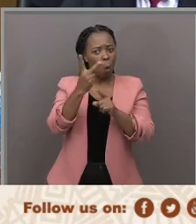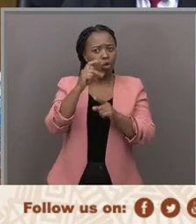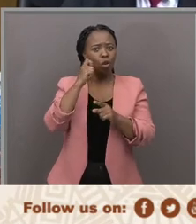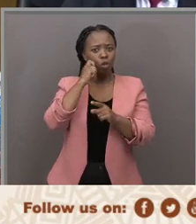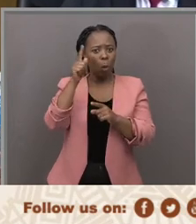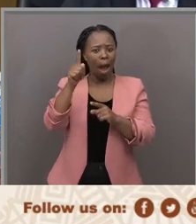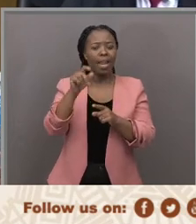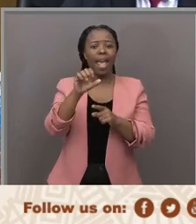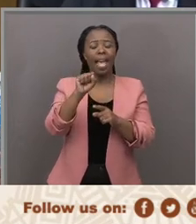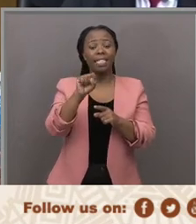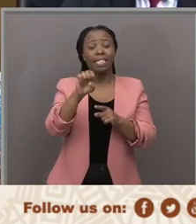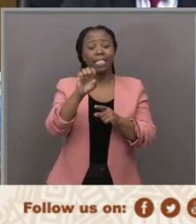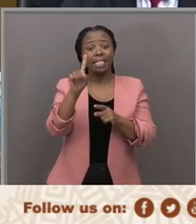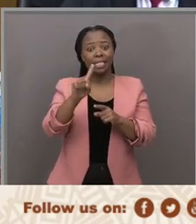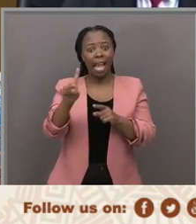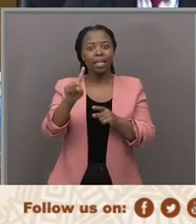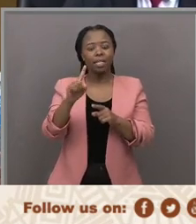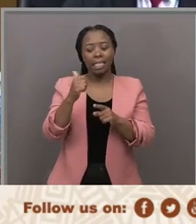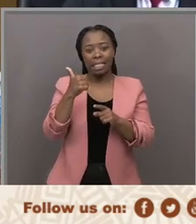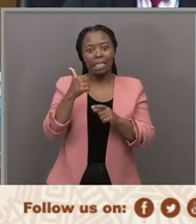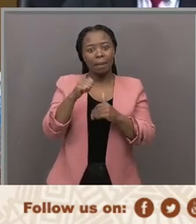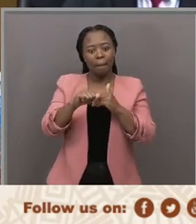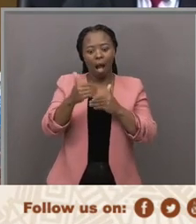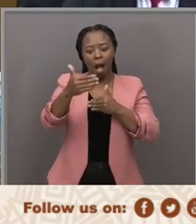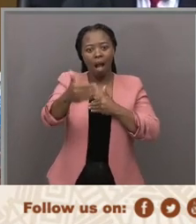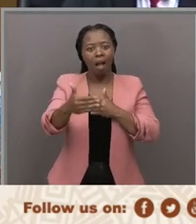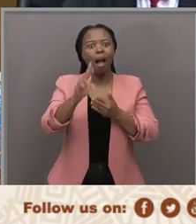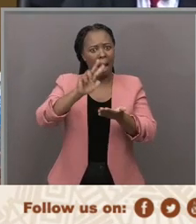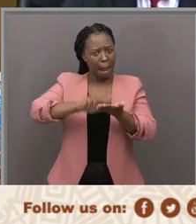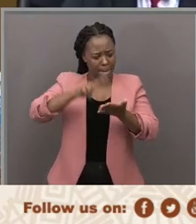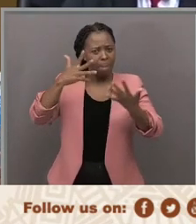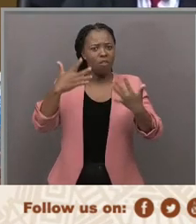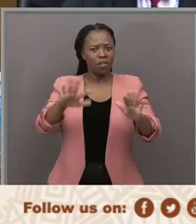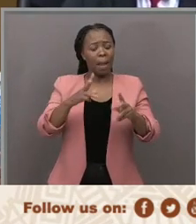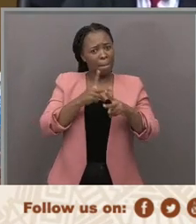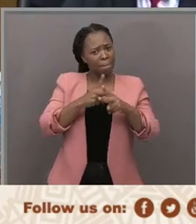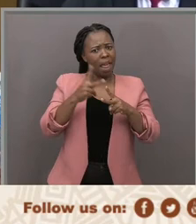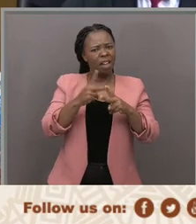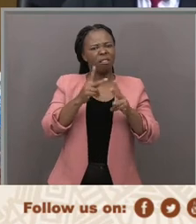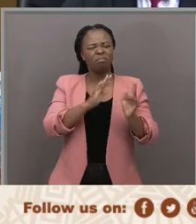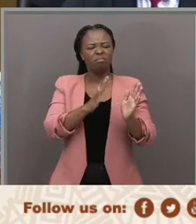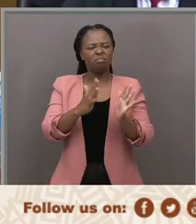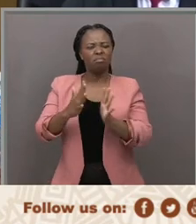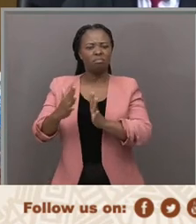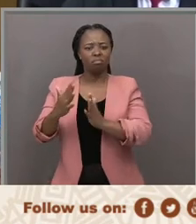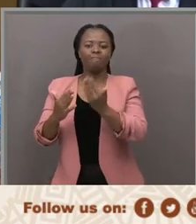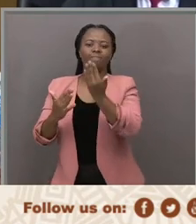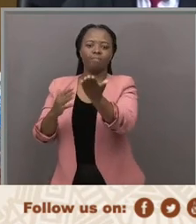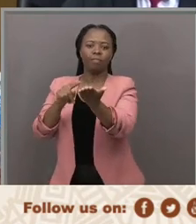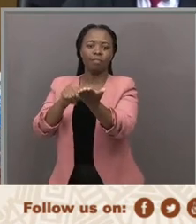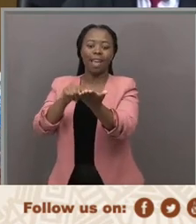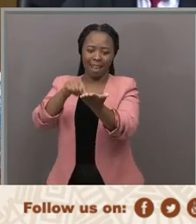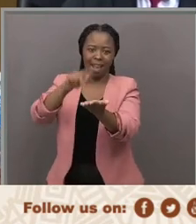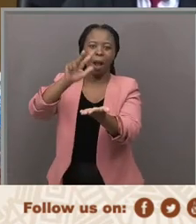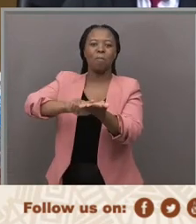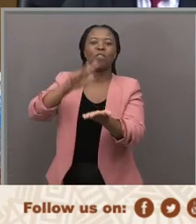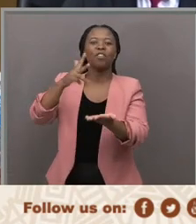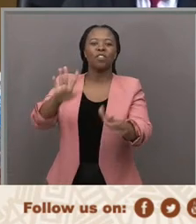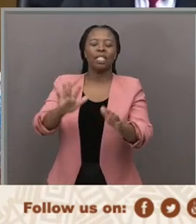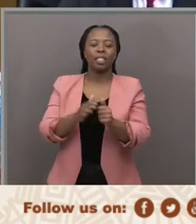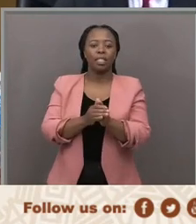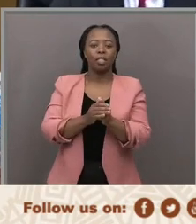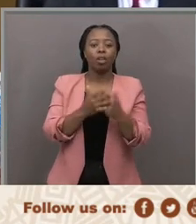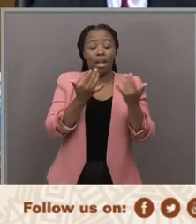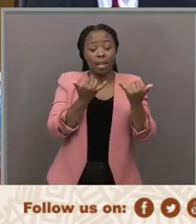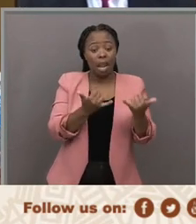to be approved. Within 6 months, it was approved once we finalized the plans. So the Vaal Special Economic